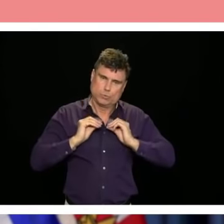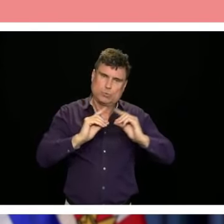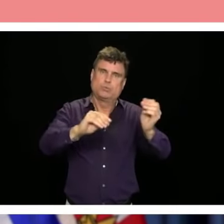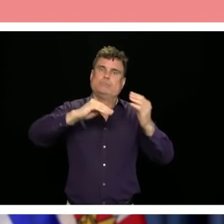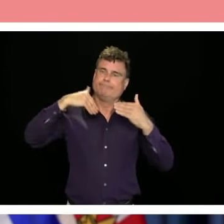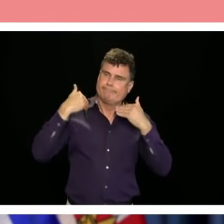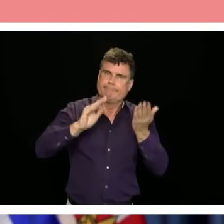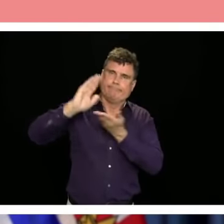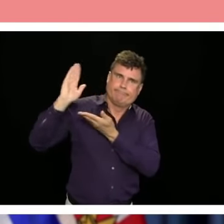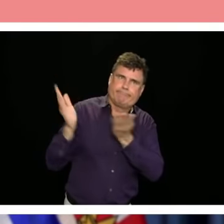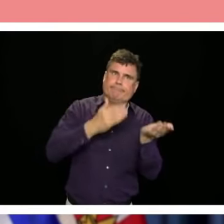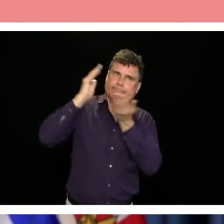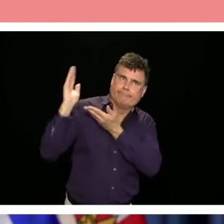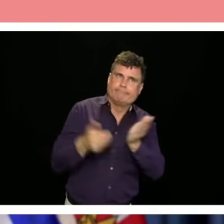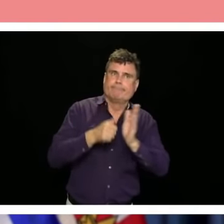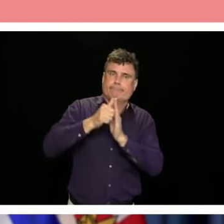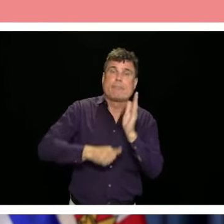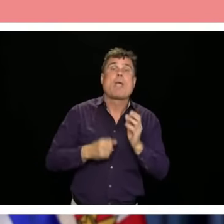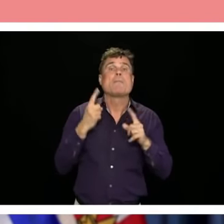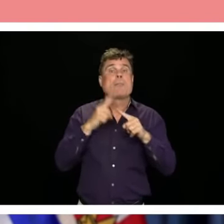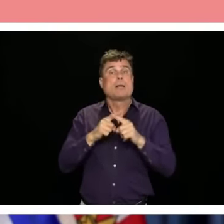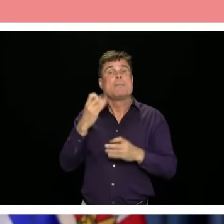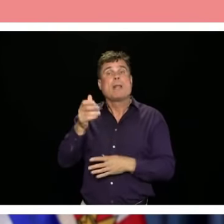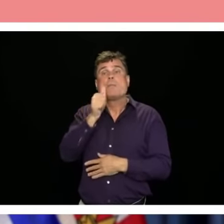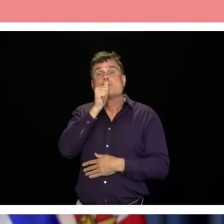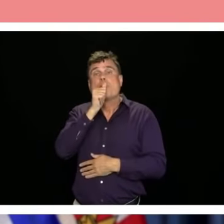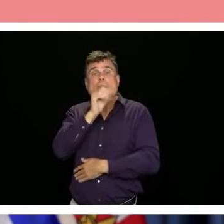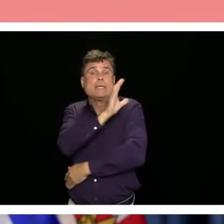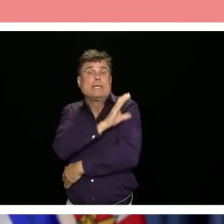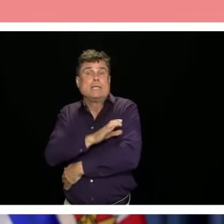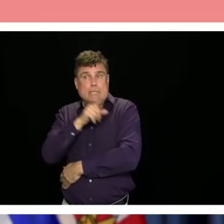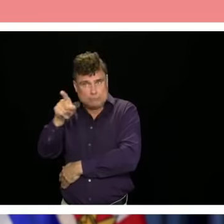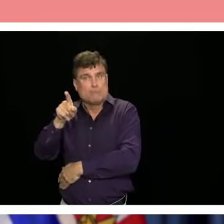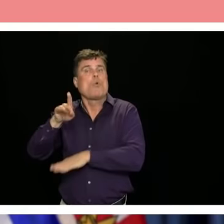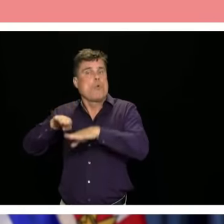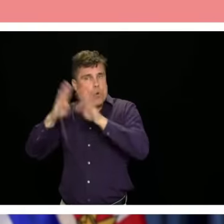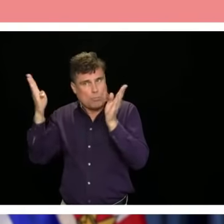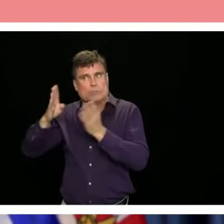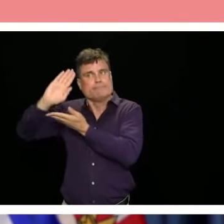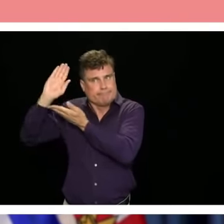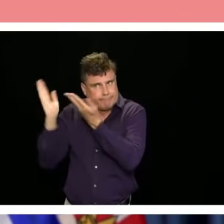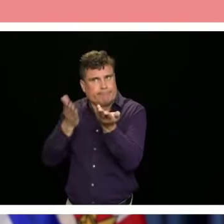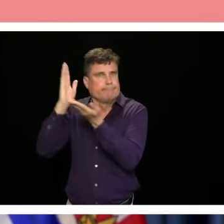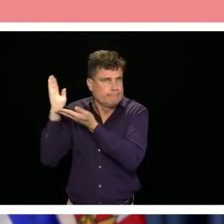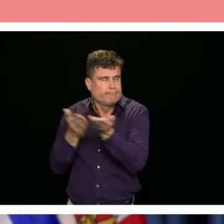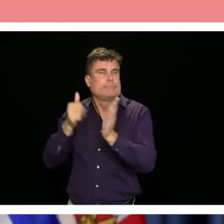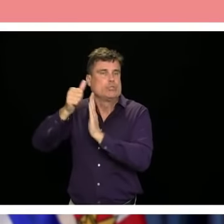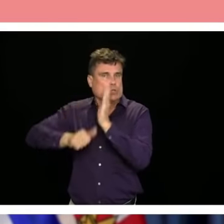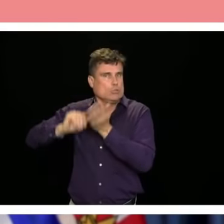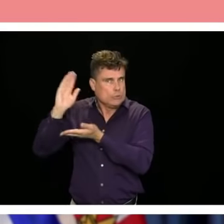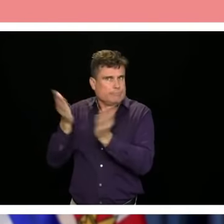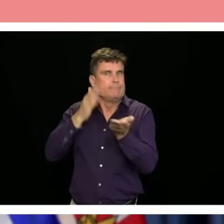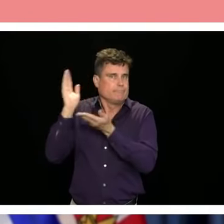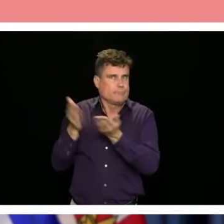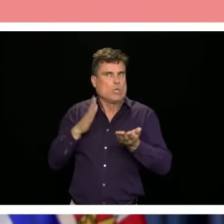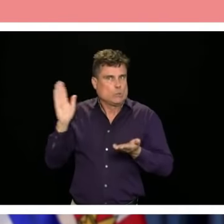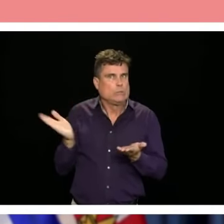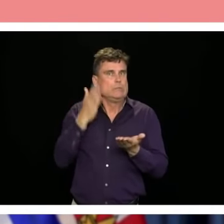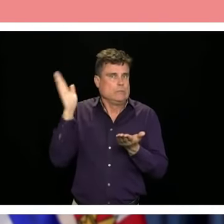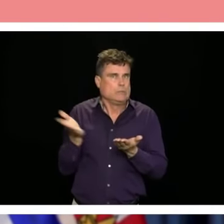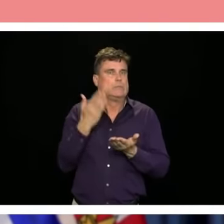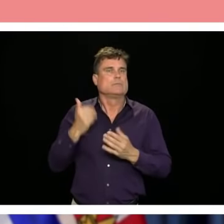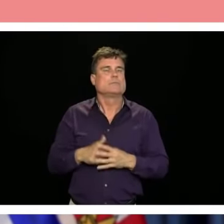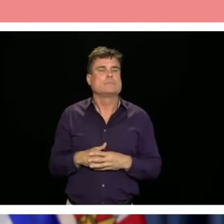involved. I wanted to note that surgeries take place at 59 public facilities in BC, and elective or scheduled surgeries are taking place in